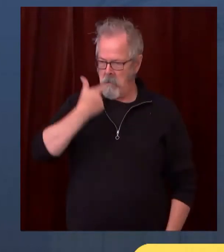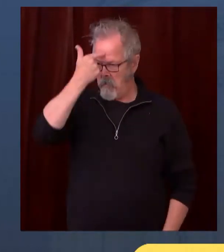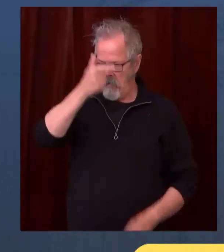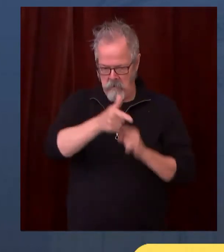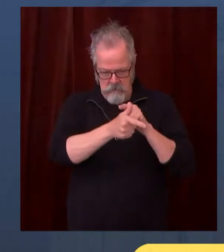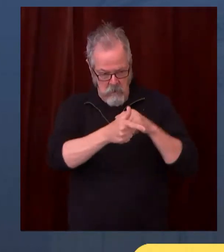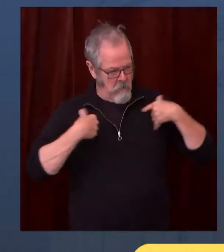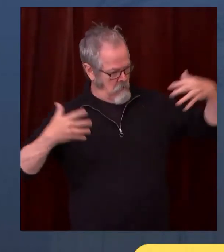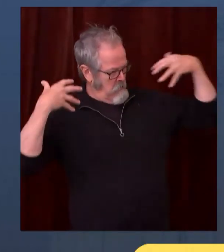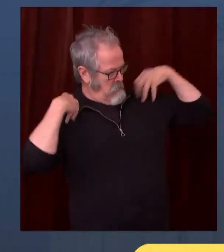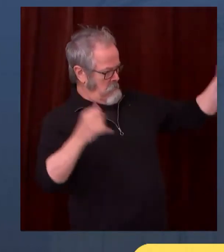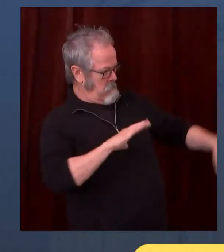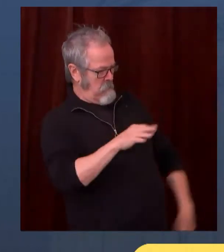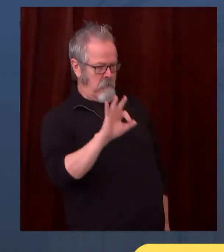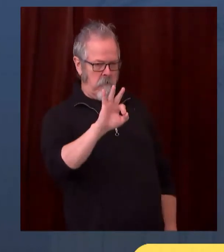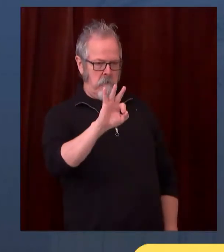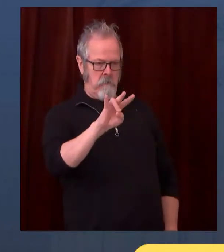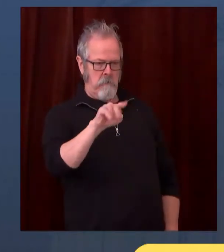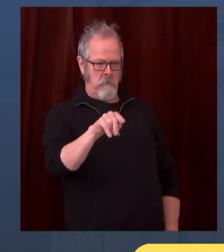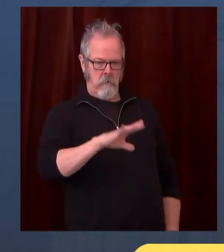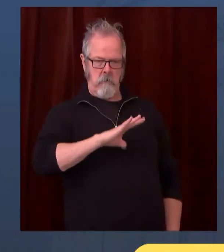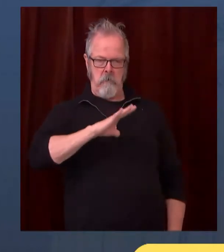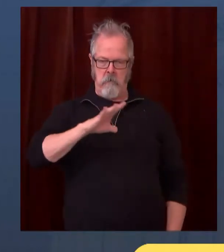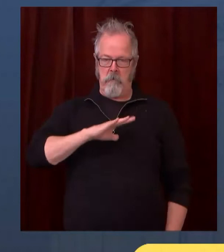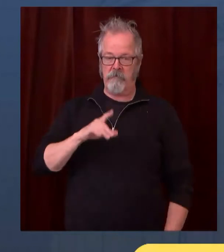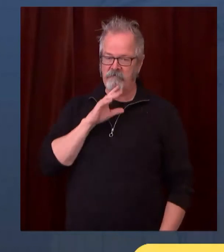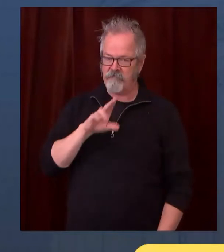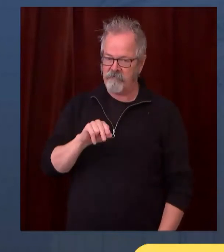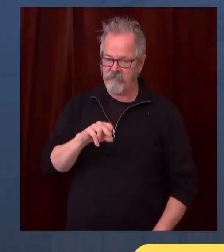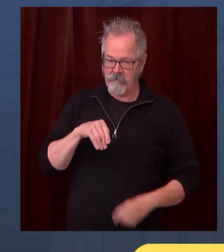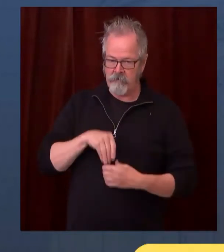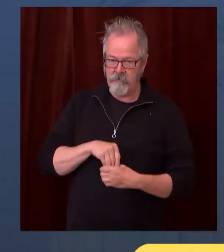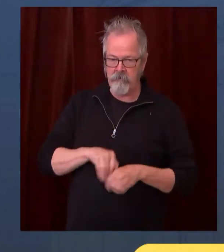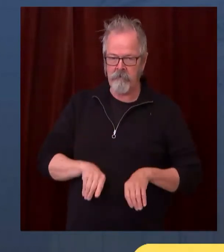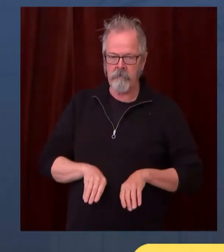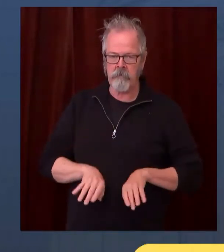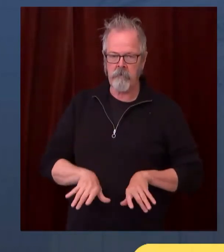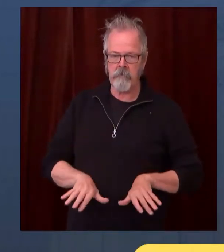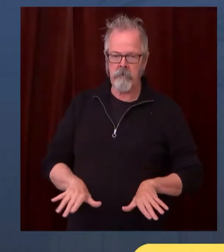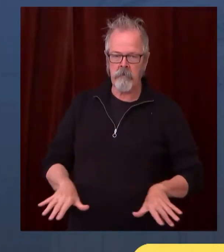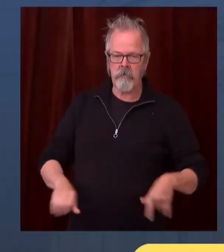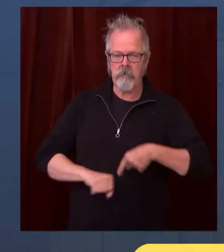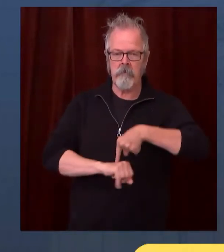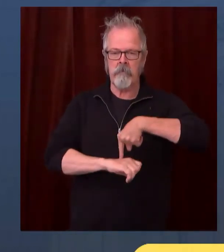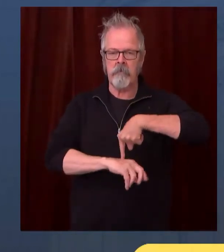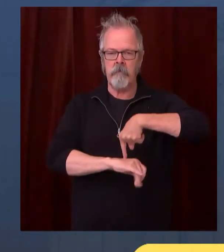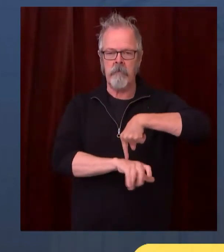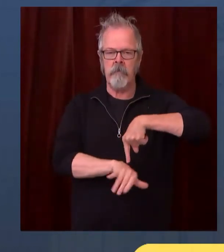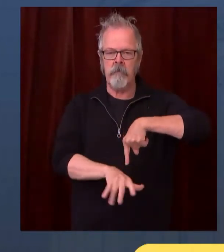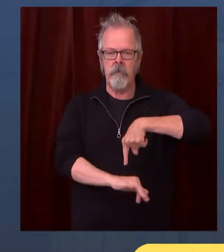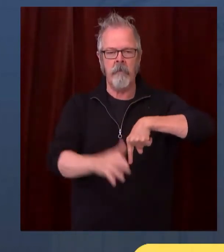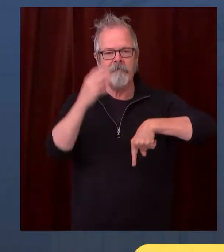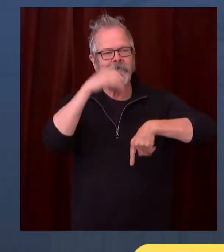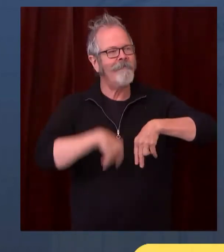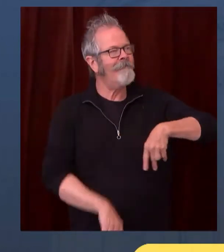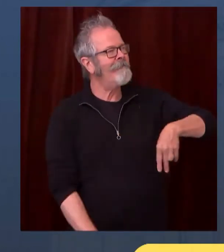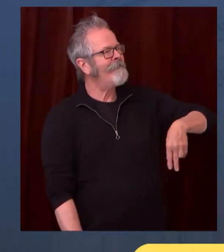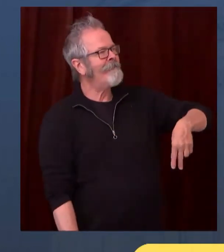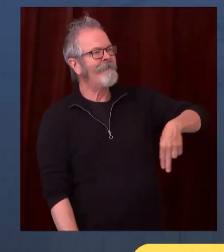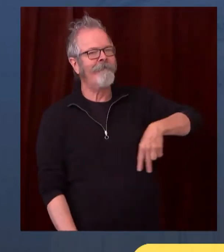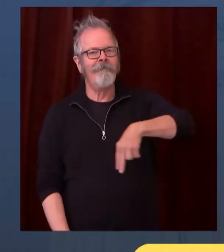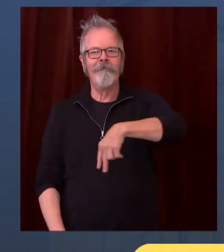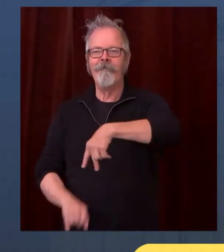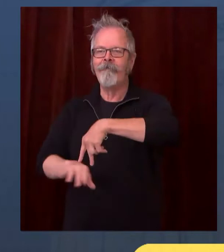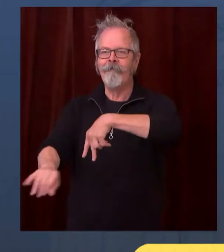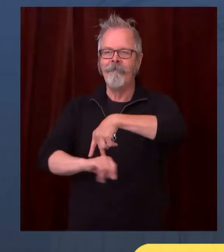Joe, I'll just follow up on John's comments. The way we know we can do this is we are doing it. We have done it. We have